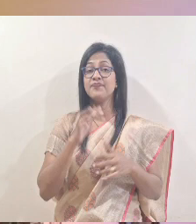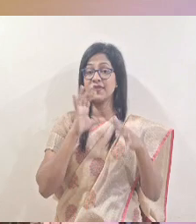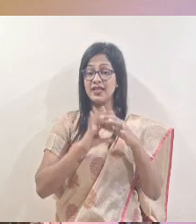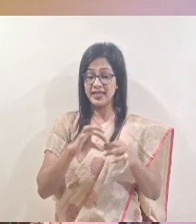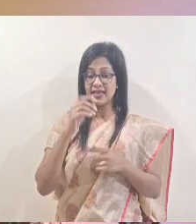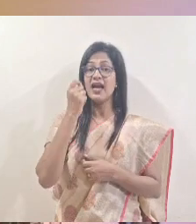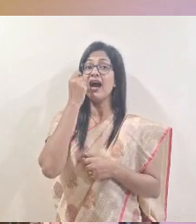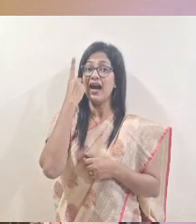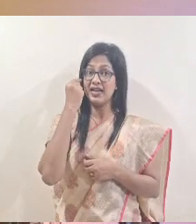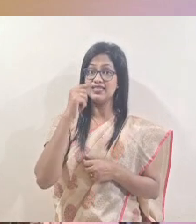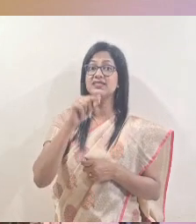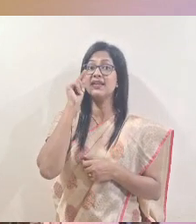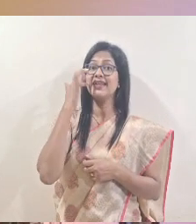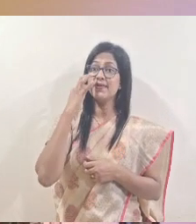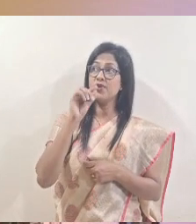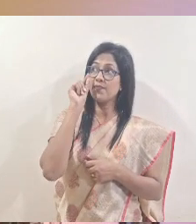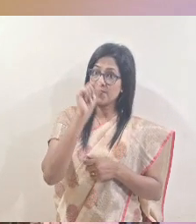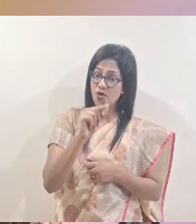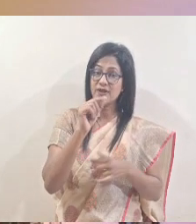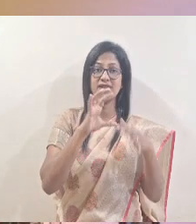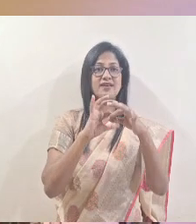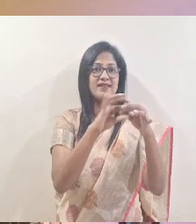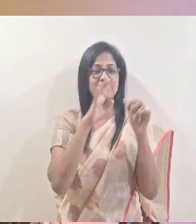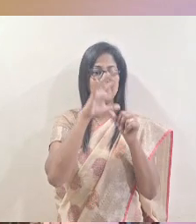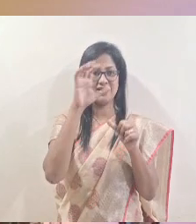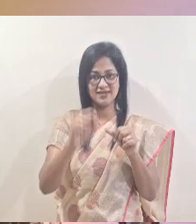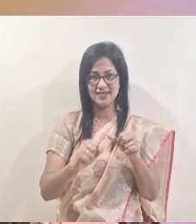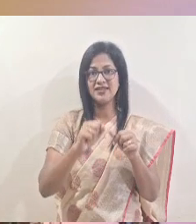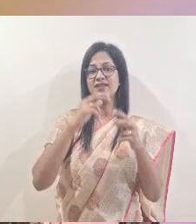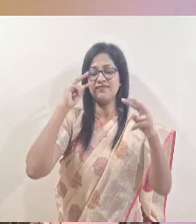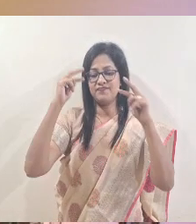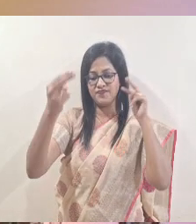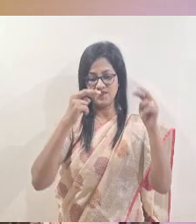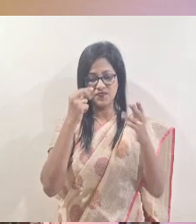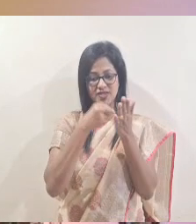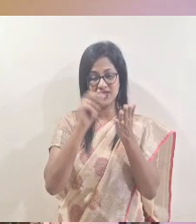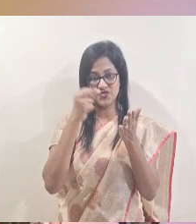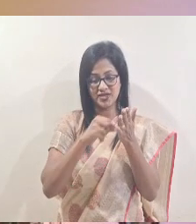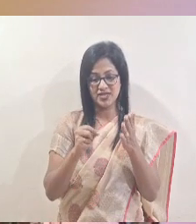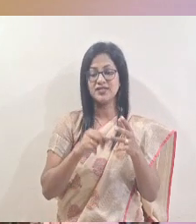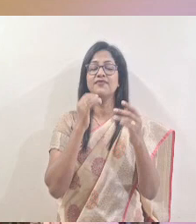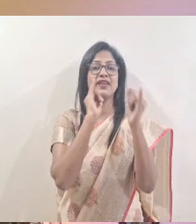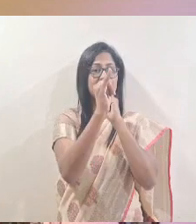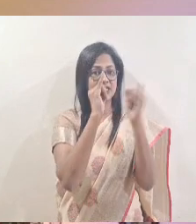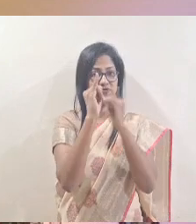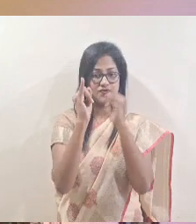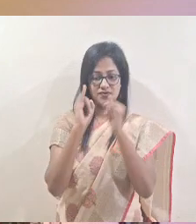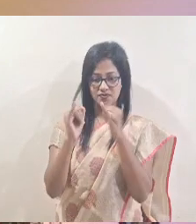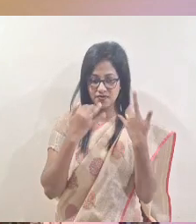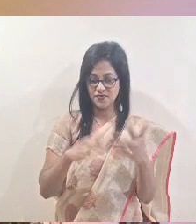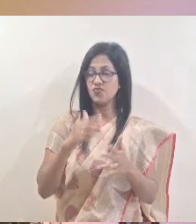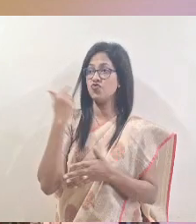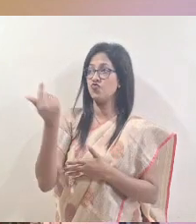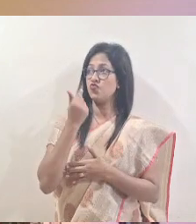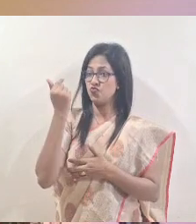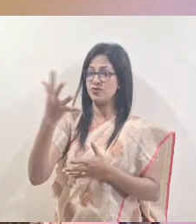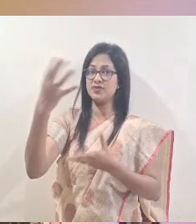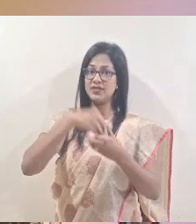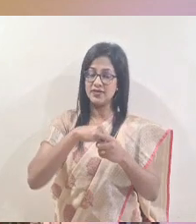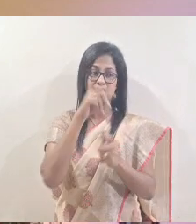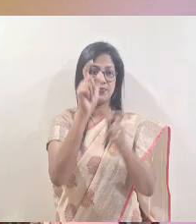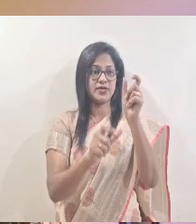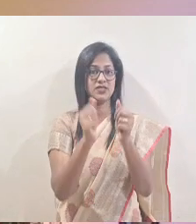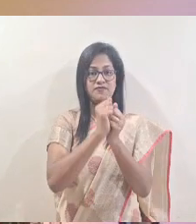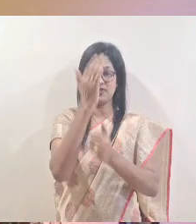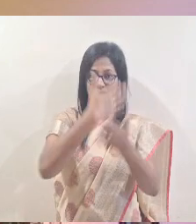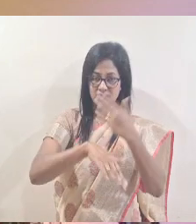And in order to understand the other factors affecting accessibility outside the purview of the checklist, interviews were conducted with users including person